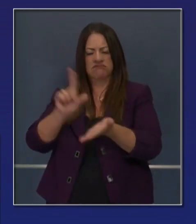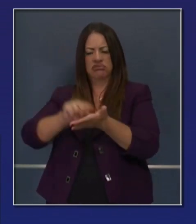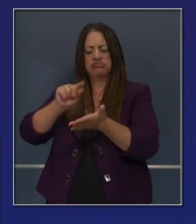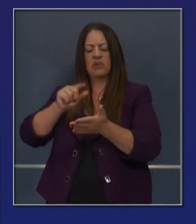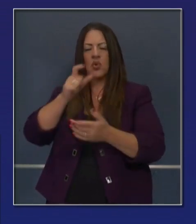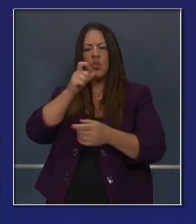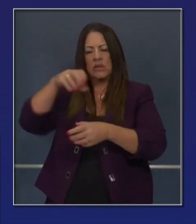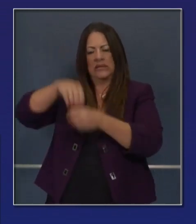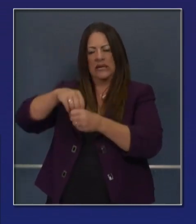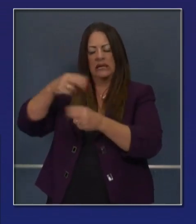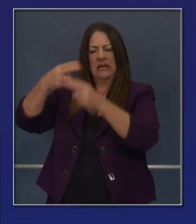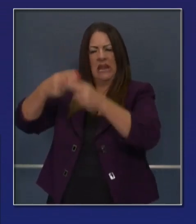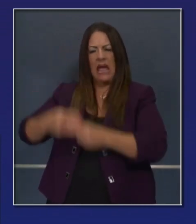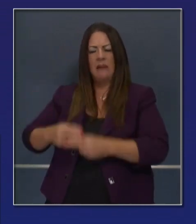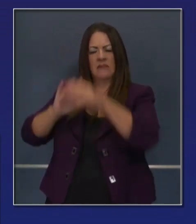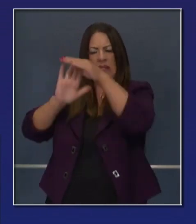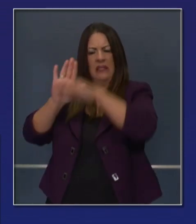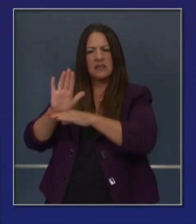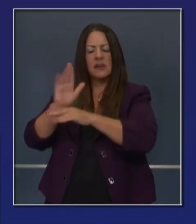to our COVID-19.ca.gov